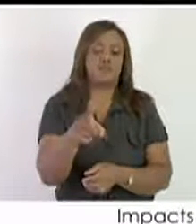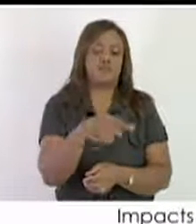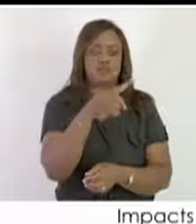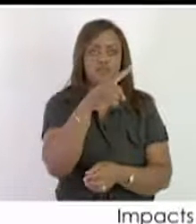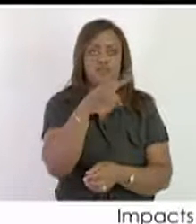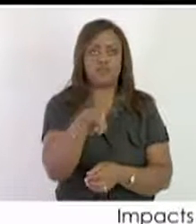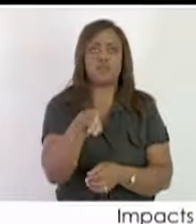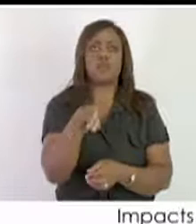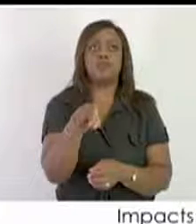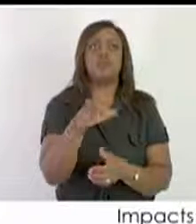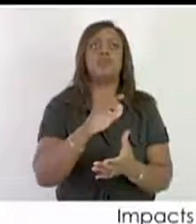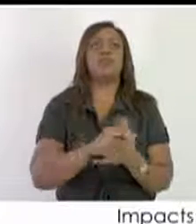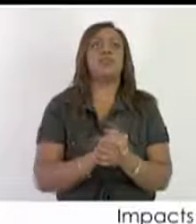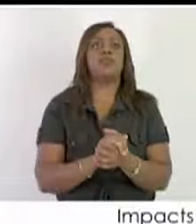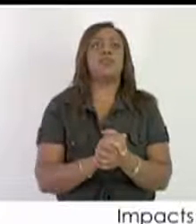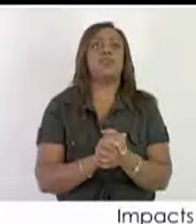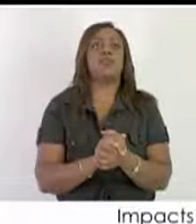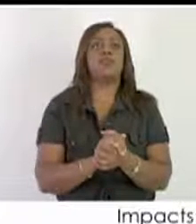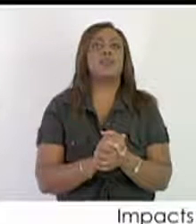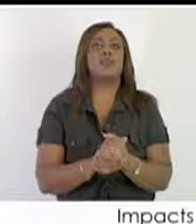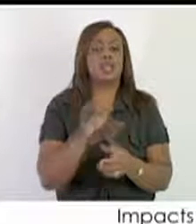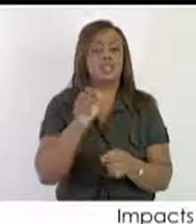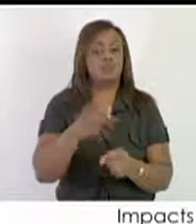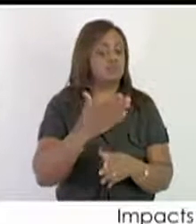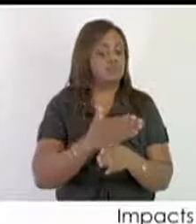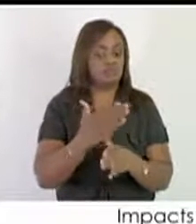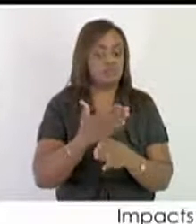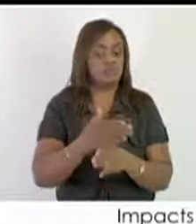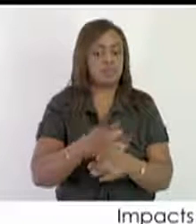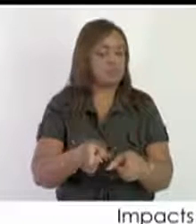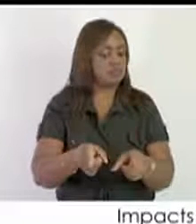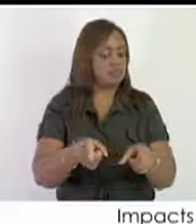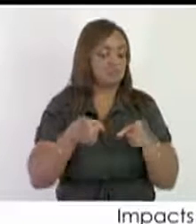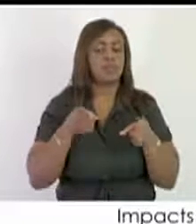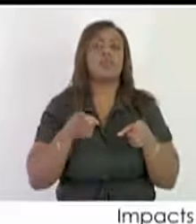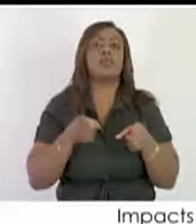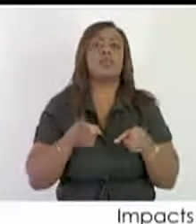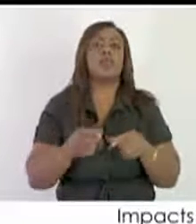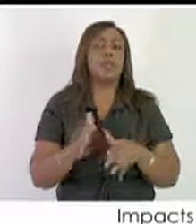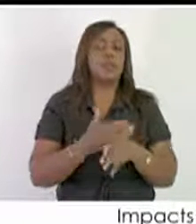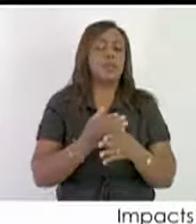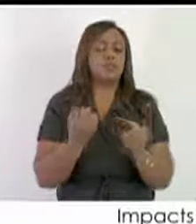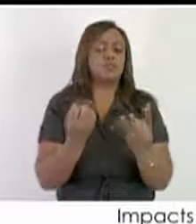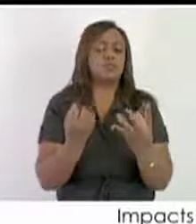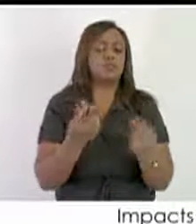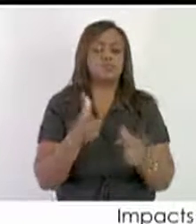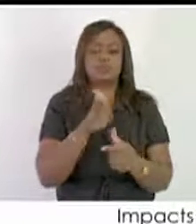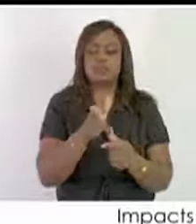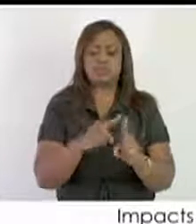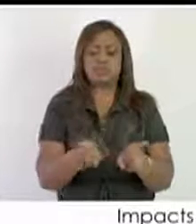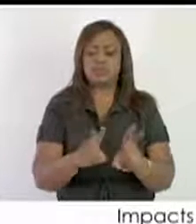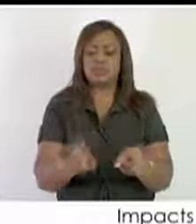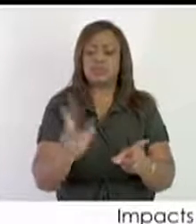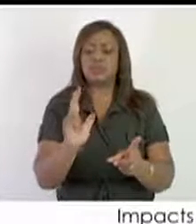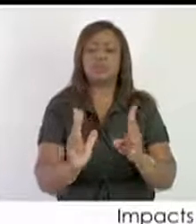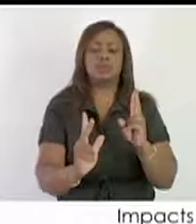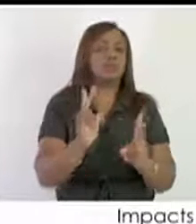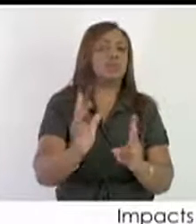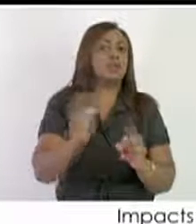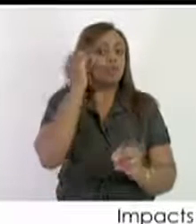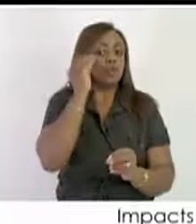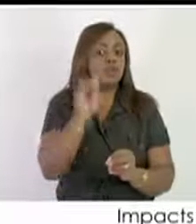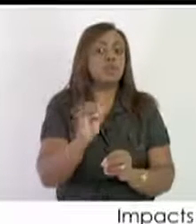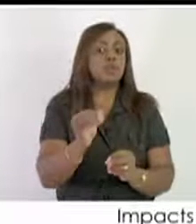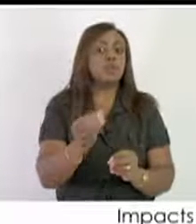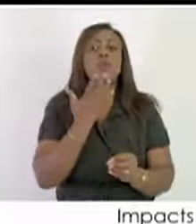with different kind of men. And those activities are very risky because now you are having sex with this person, having sex with another person. Imagine